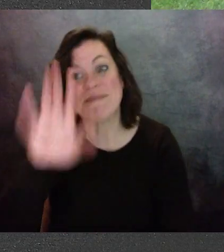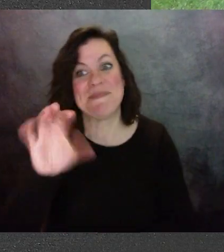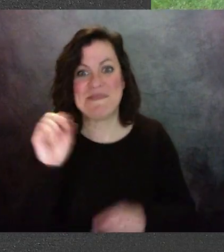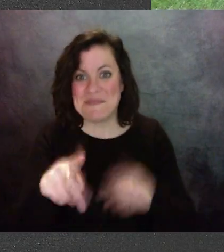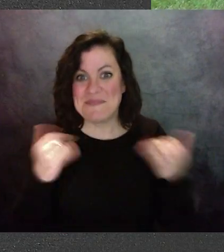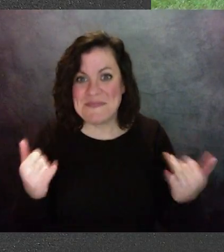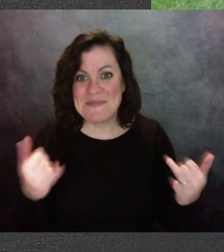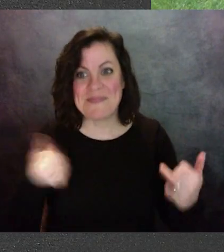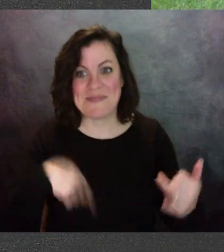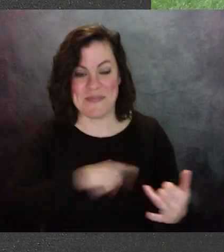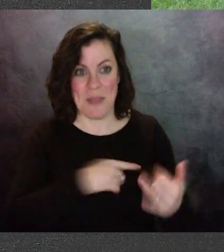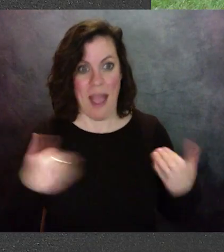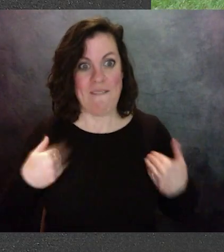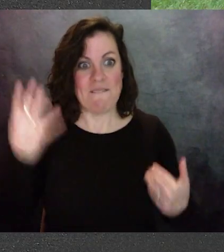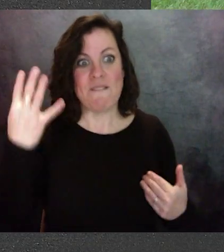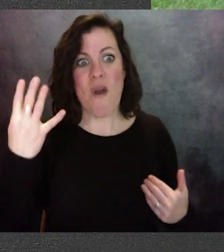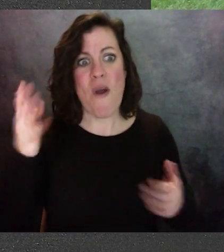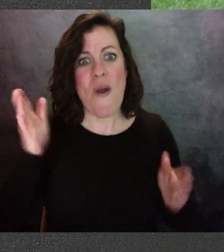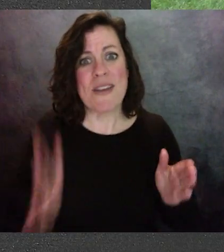sides.